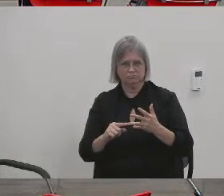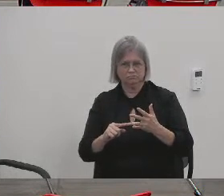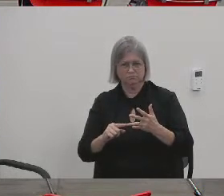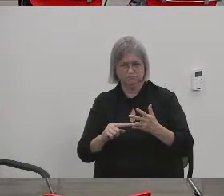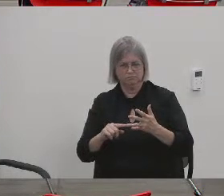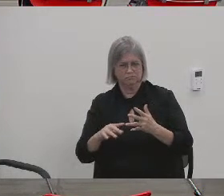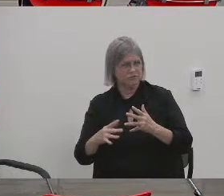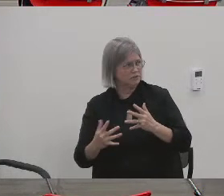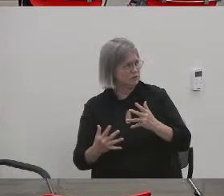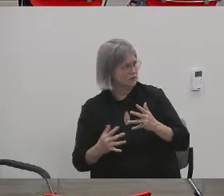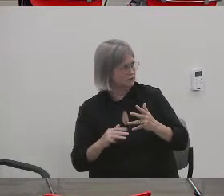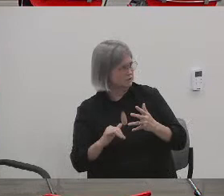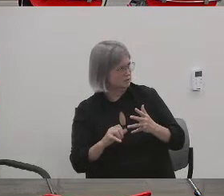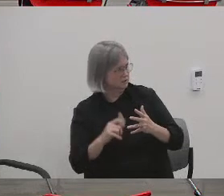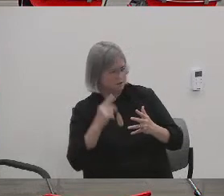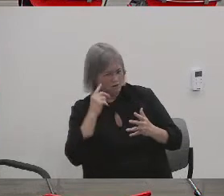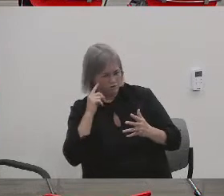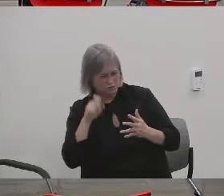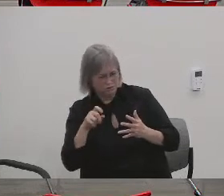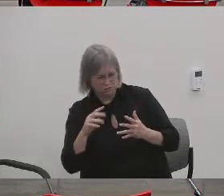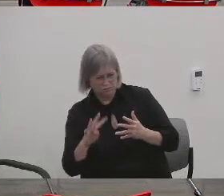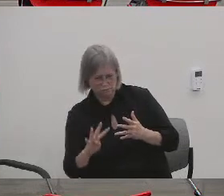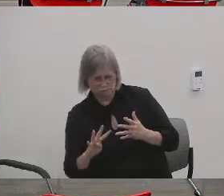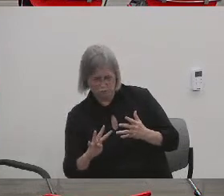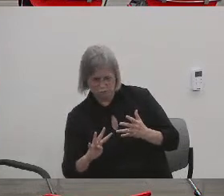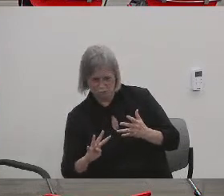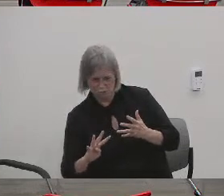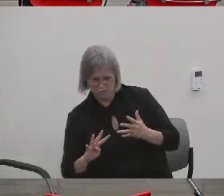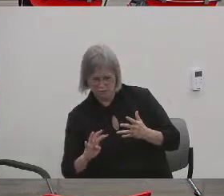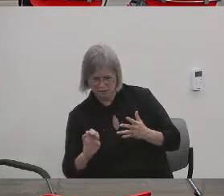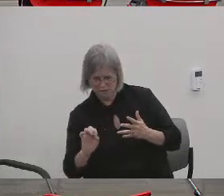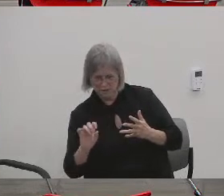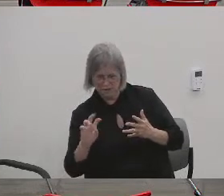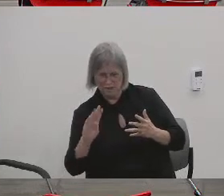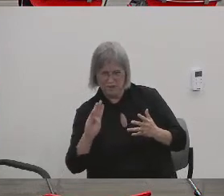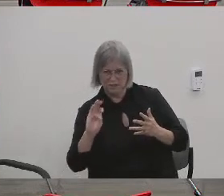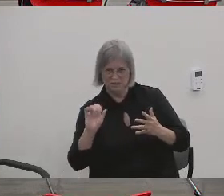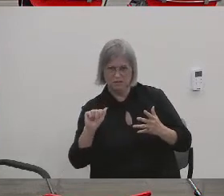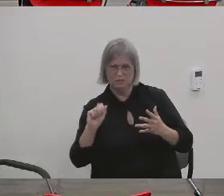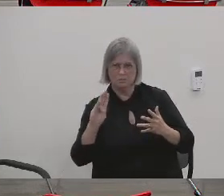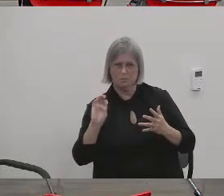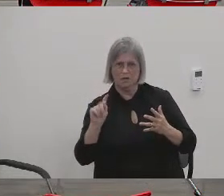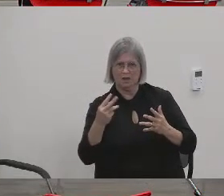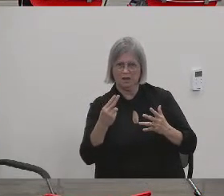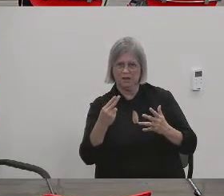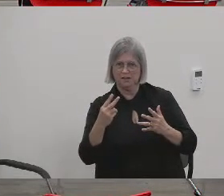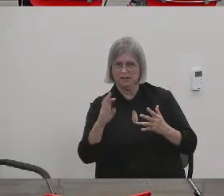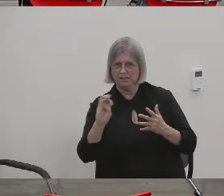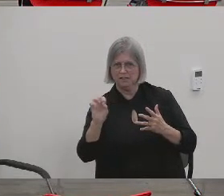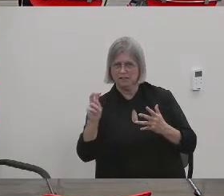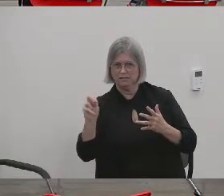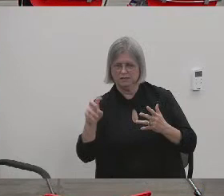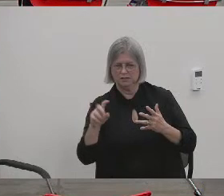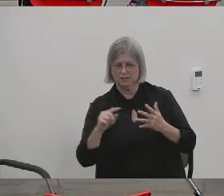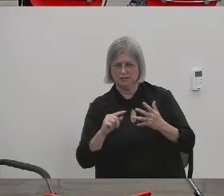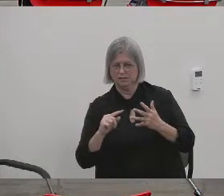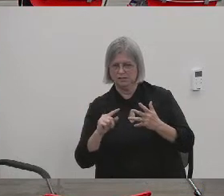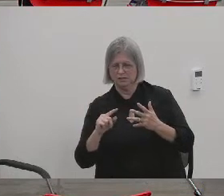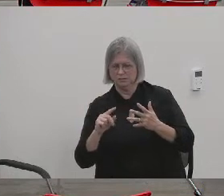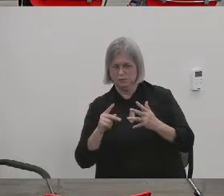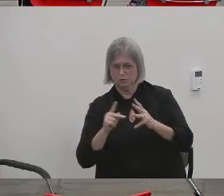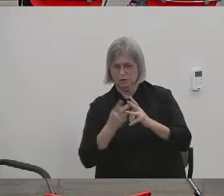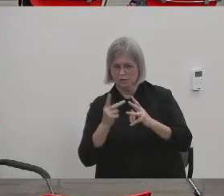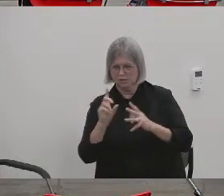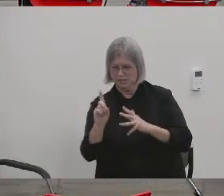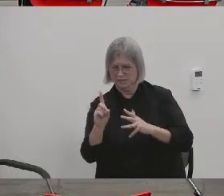Yes, but I'm just noticing 4 has Elizabeth Emons listed twice. She's D and B. Good